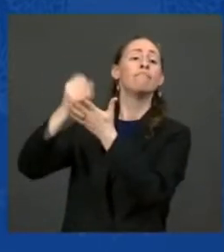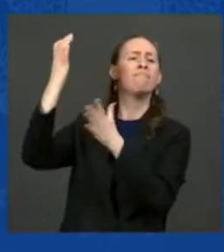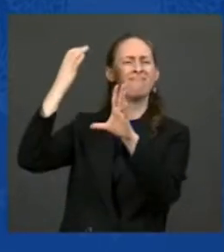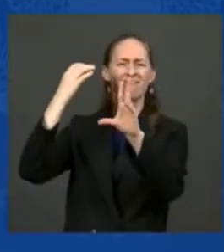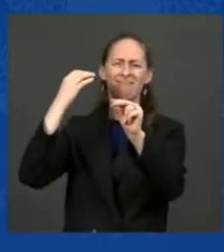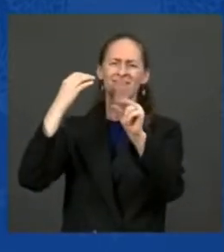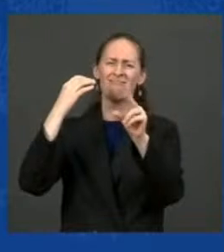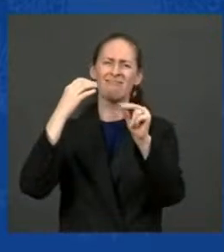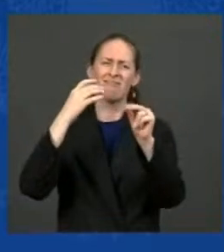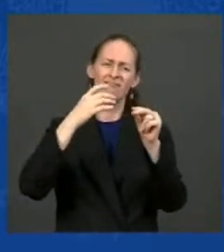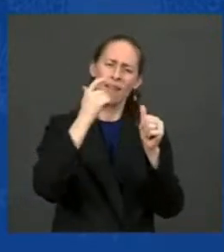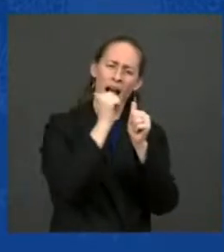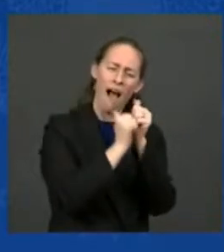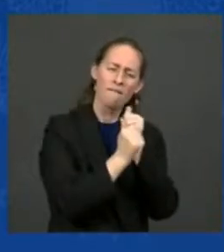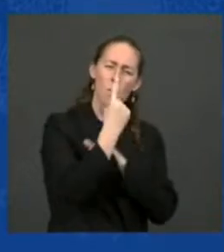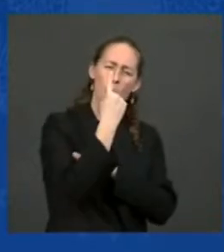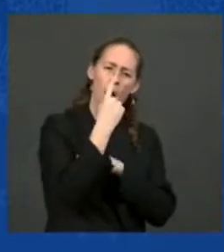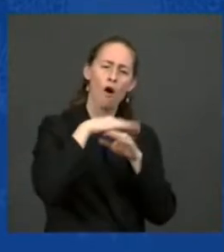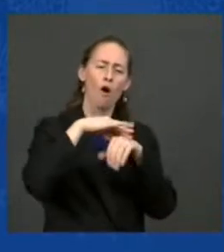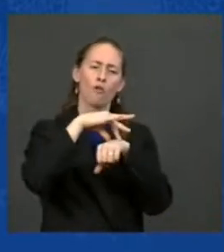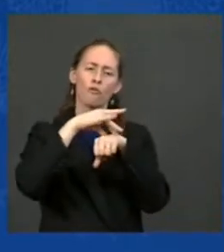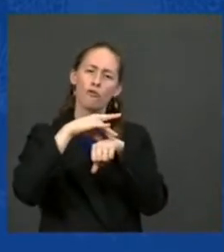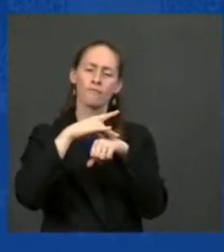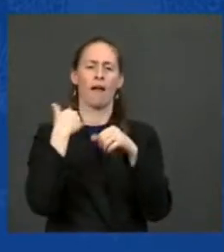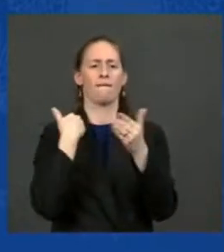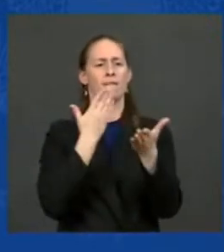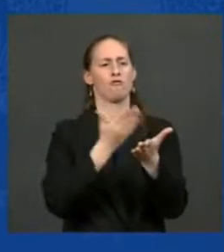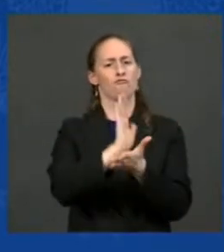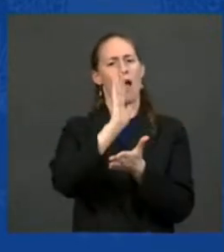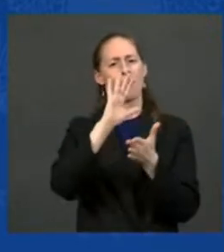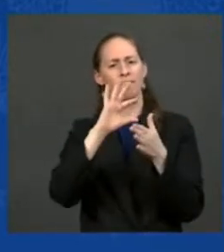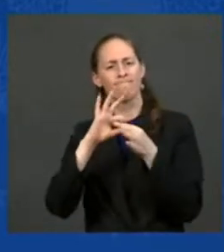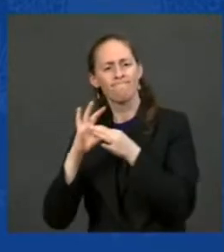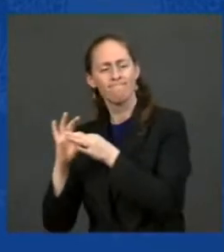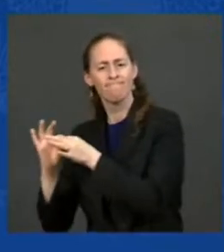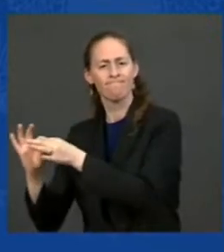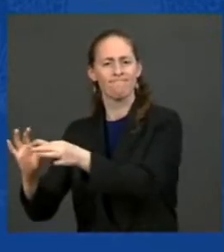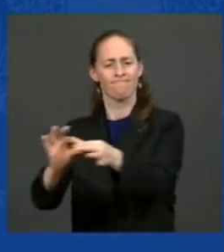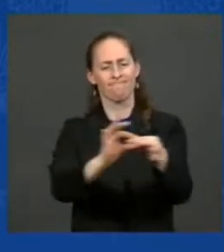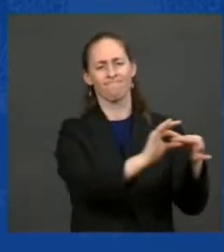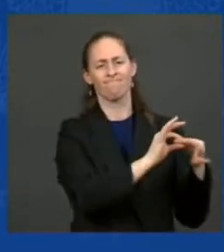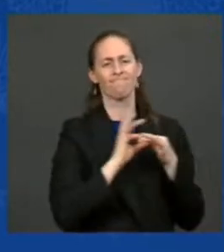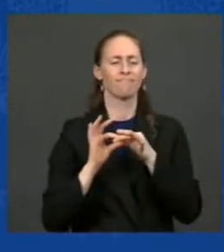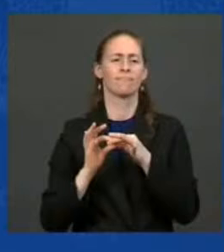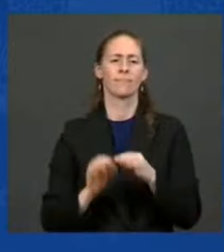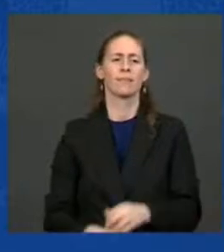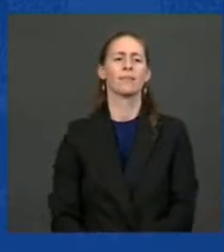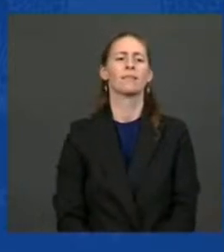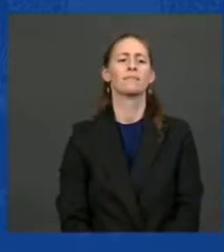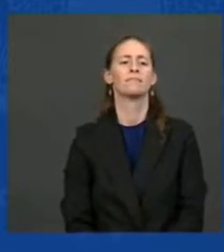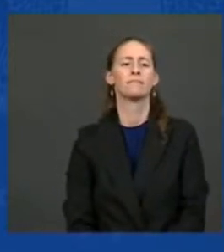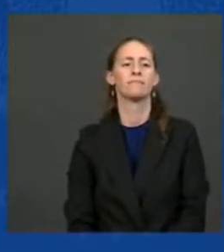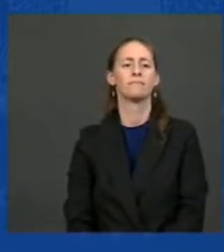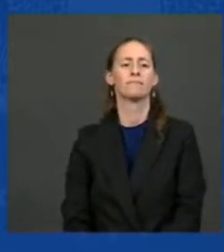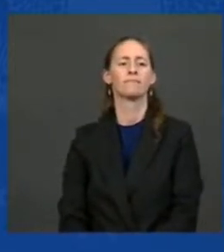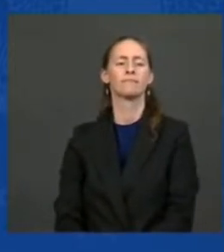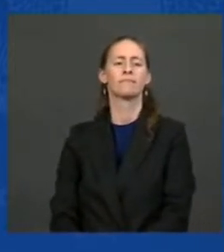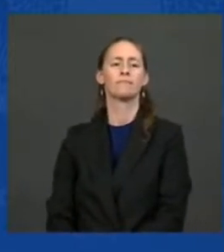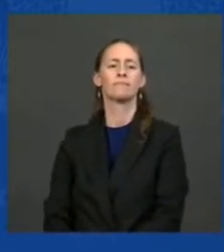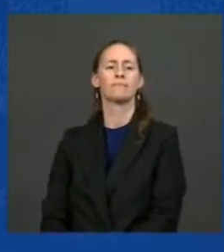this planet by virtue of our shared humanity. As I said to a Supreme Court justice who I disagreed with in a